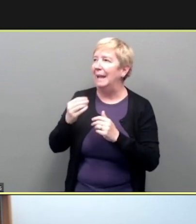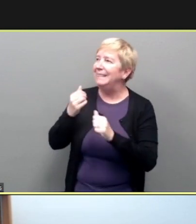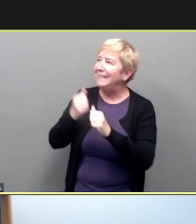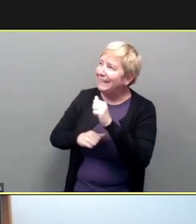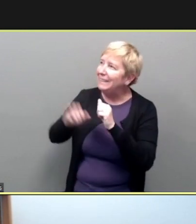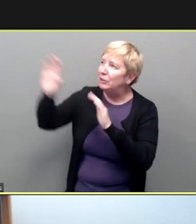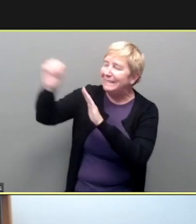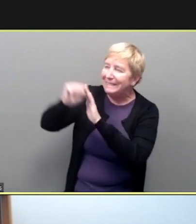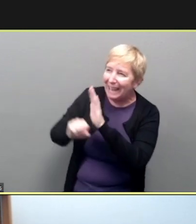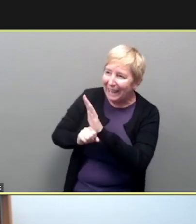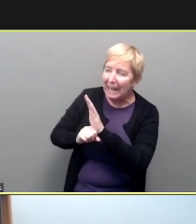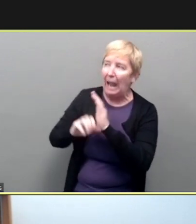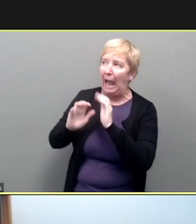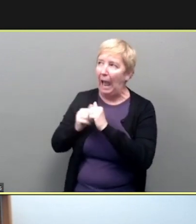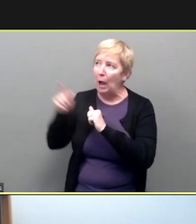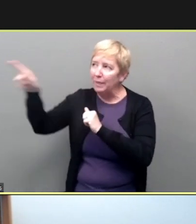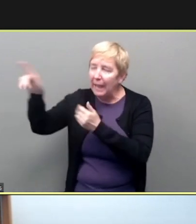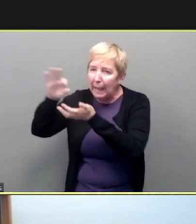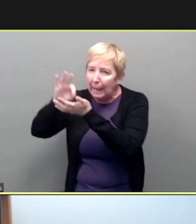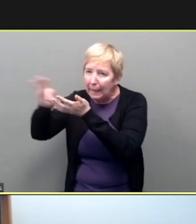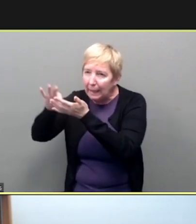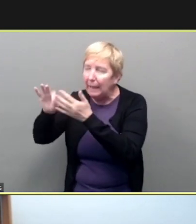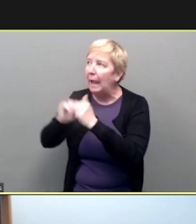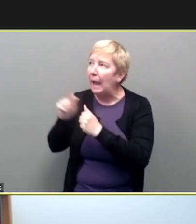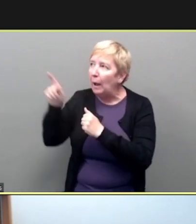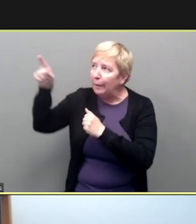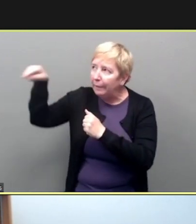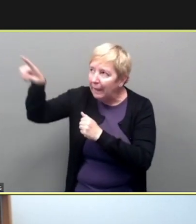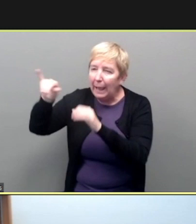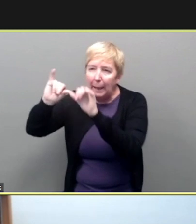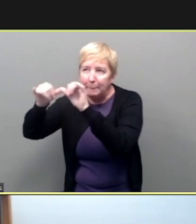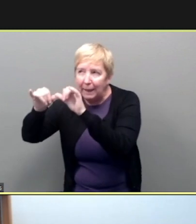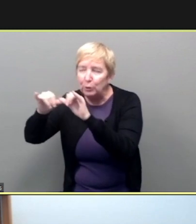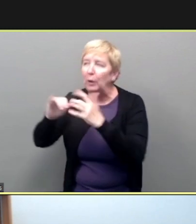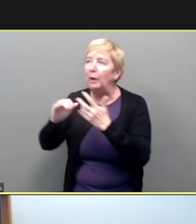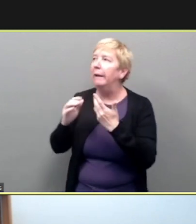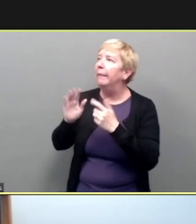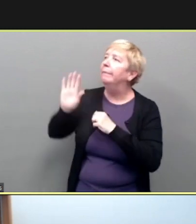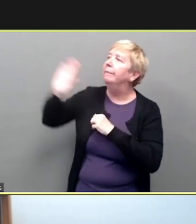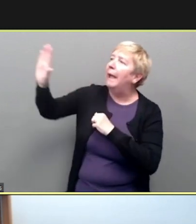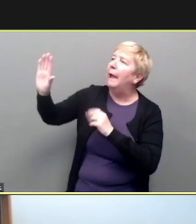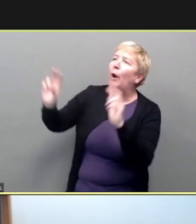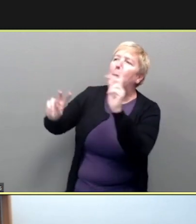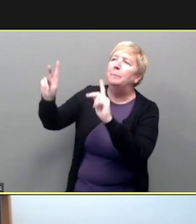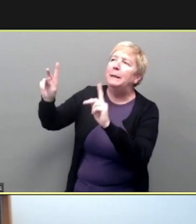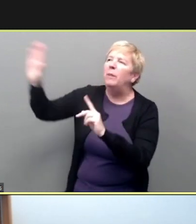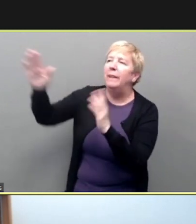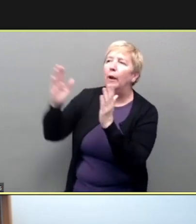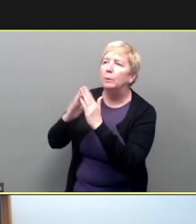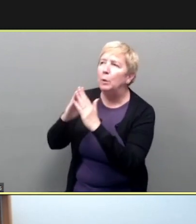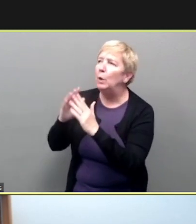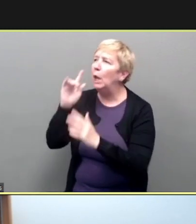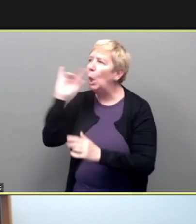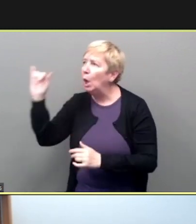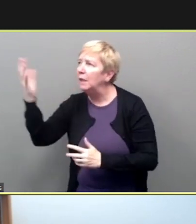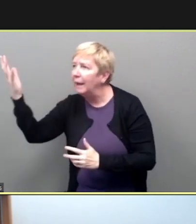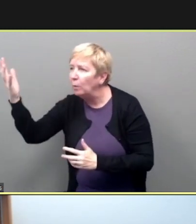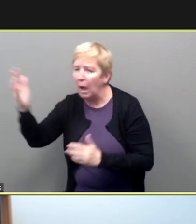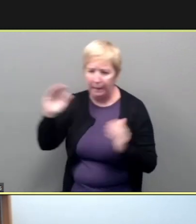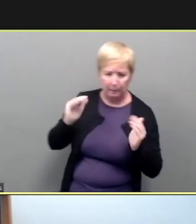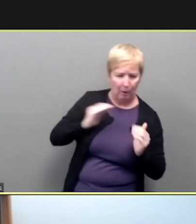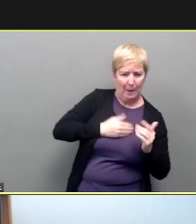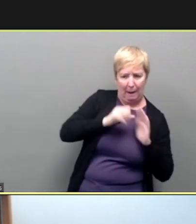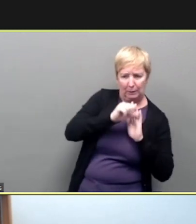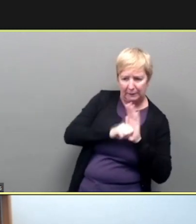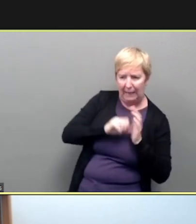track metrics, without more understanding of the population characteristics that might influence these rates. So